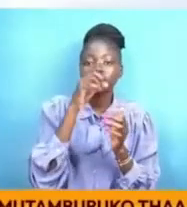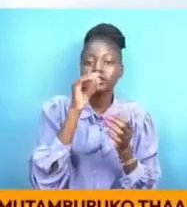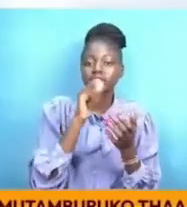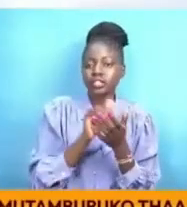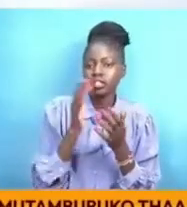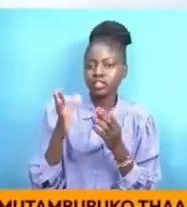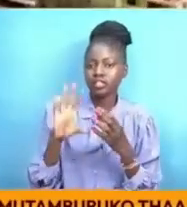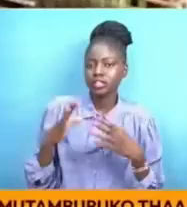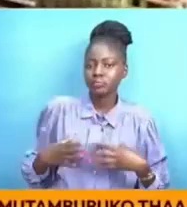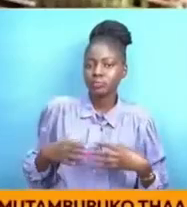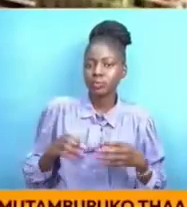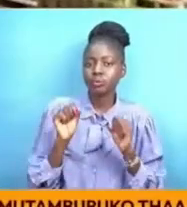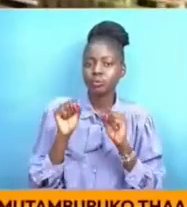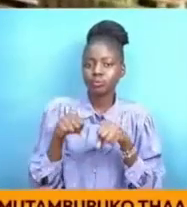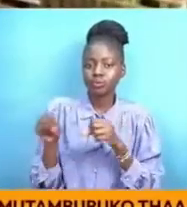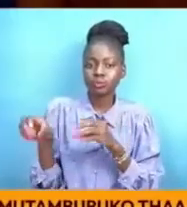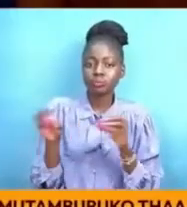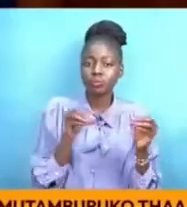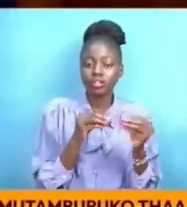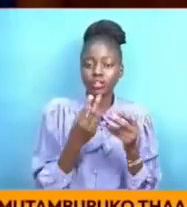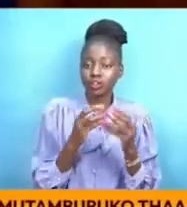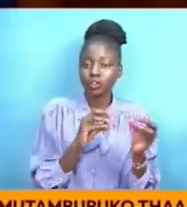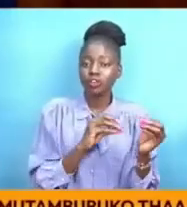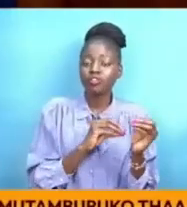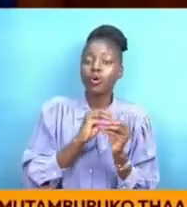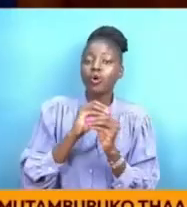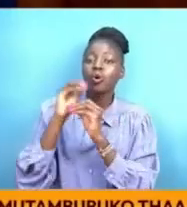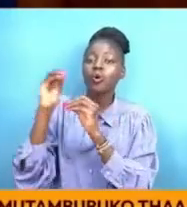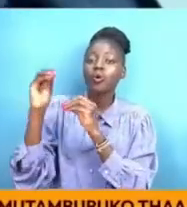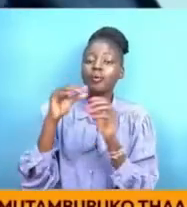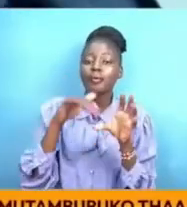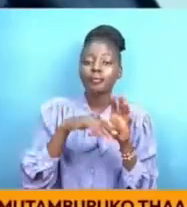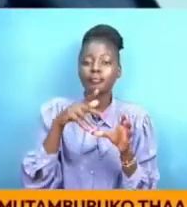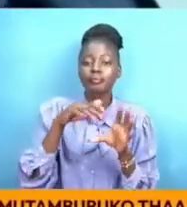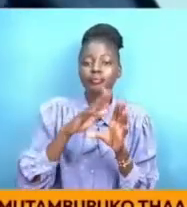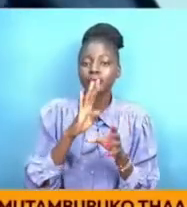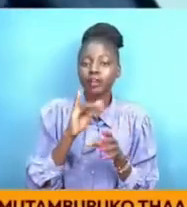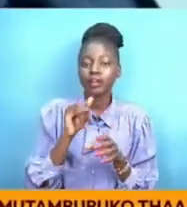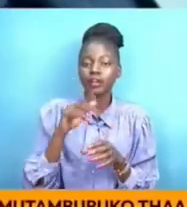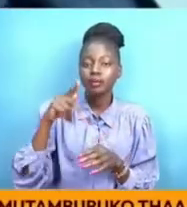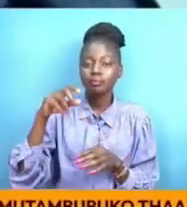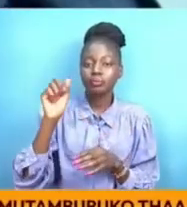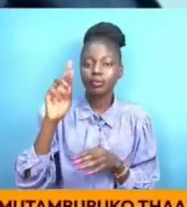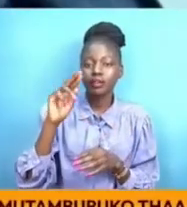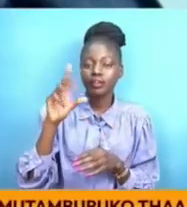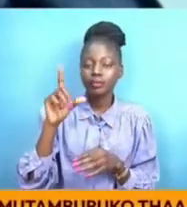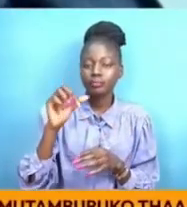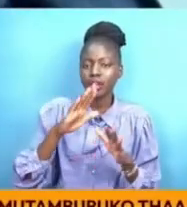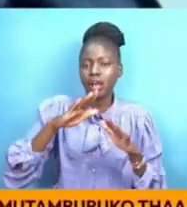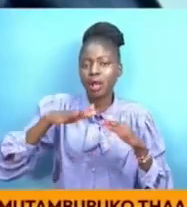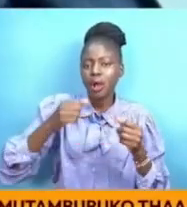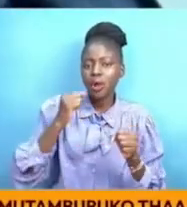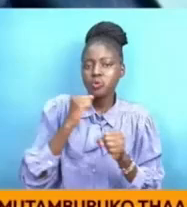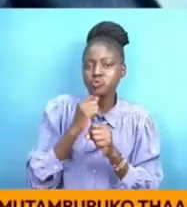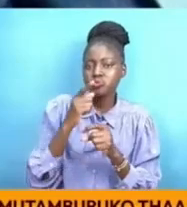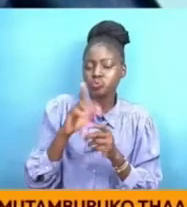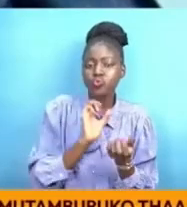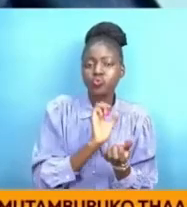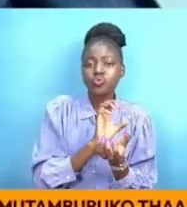magakorwo makĩoywo ta andũ marĩkĩtie kũhĩtũkio nĩ bunge. How do you intend to turn around the